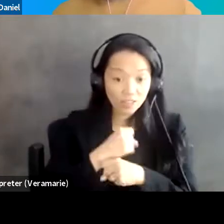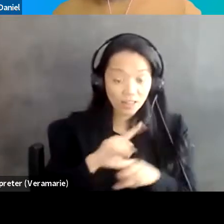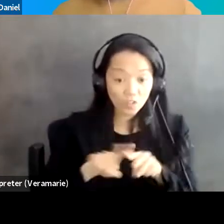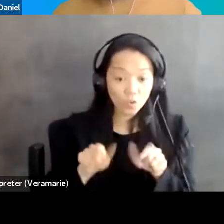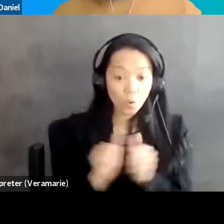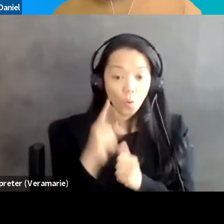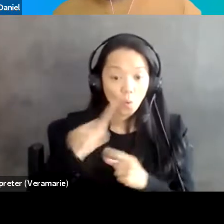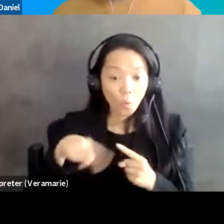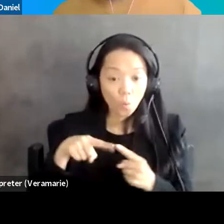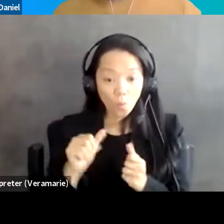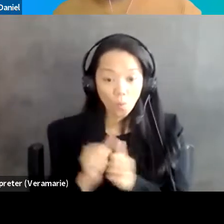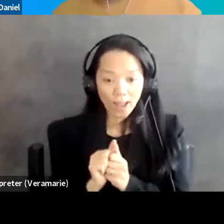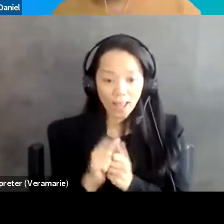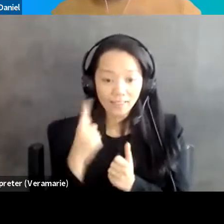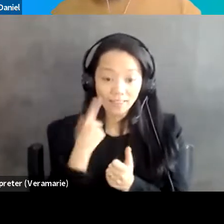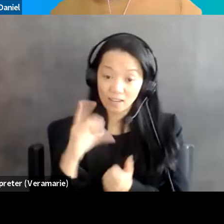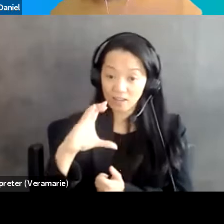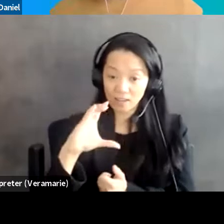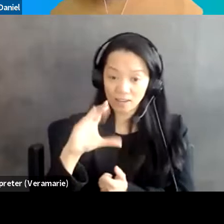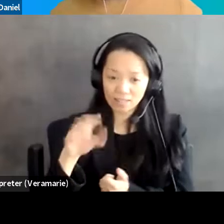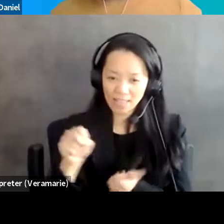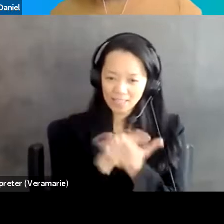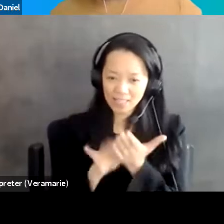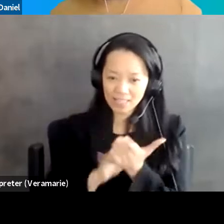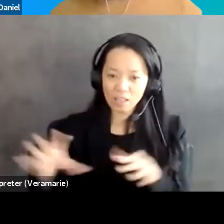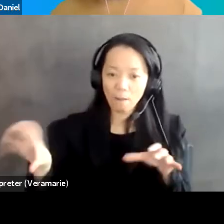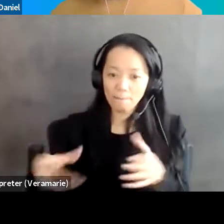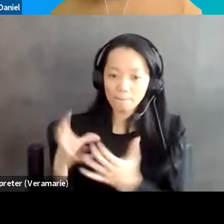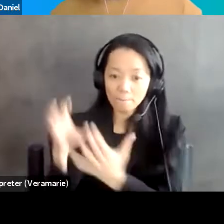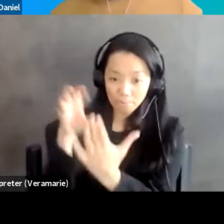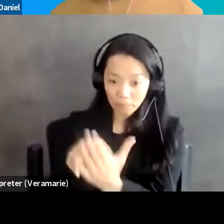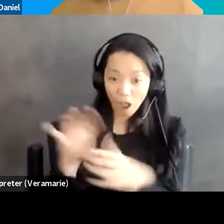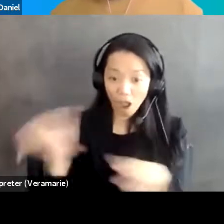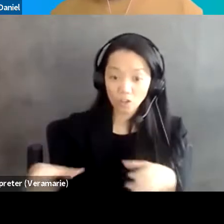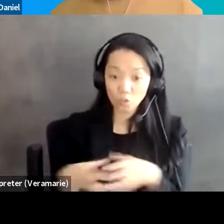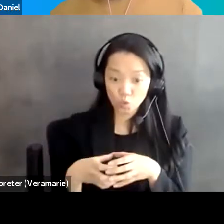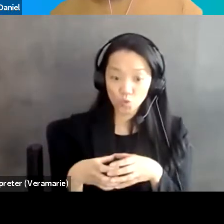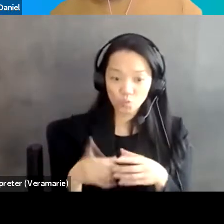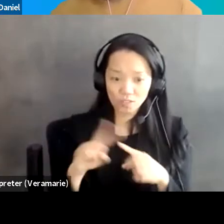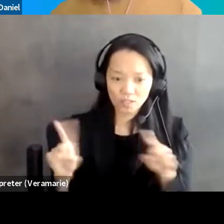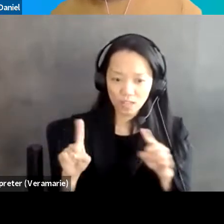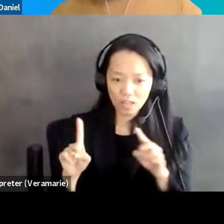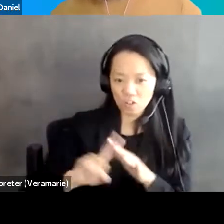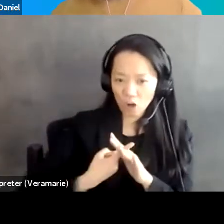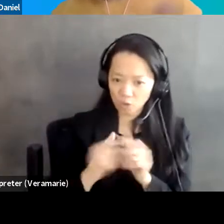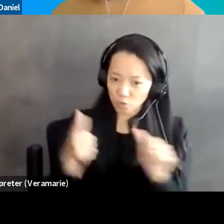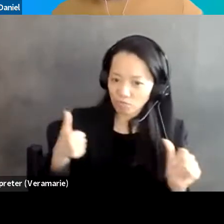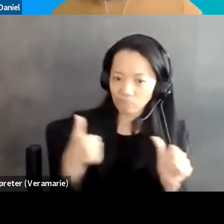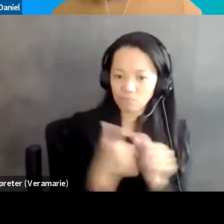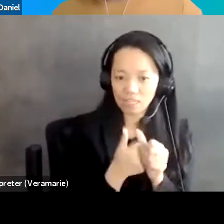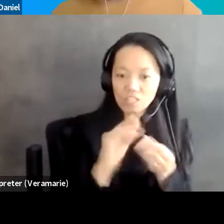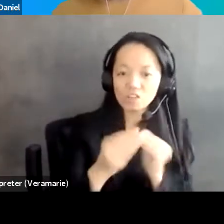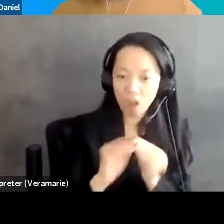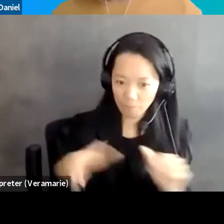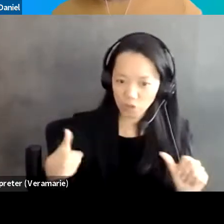census data becomes available, which is up in the air. But when it does become available, it's not the most difficult engineering task to update